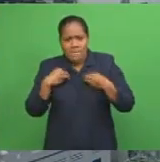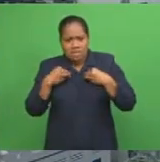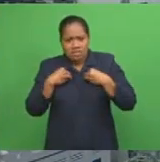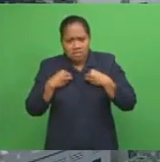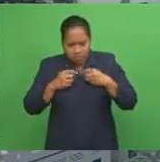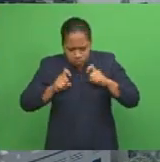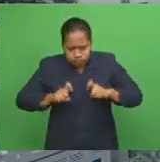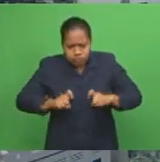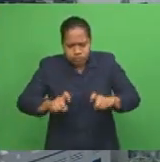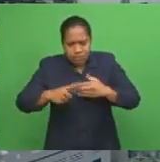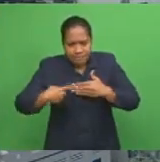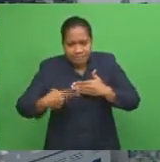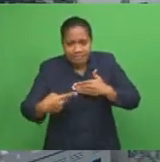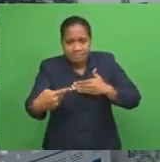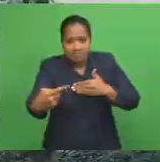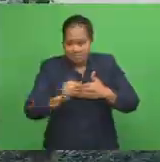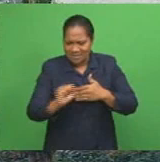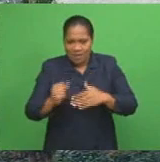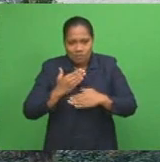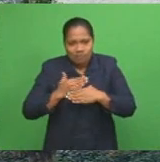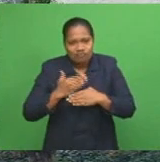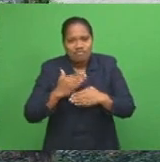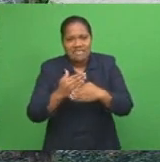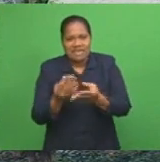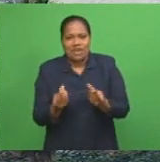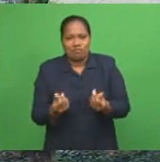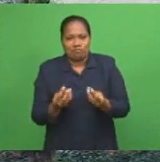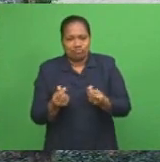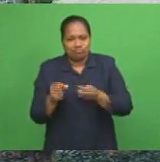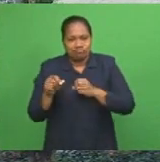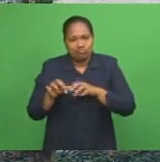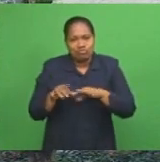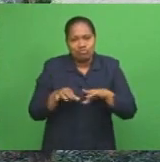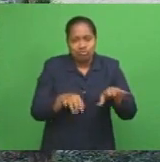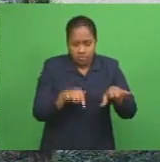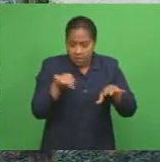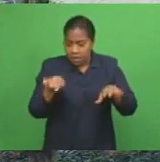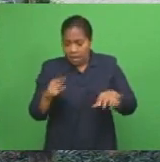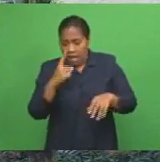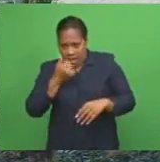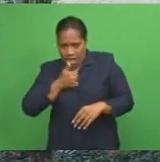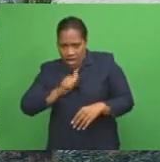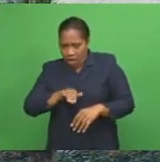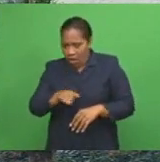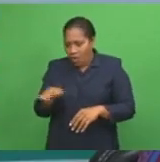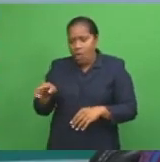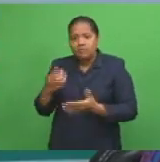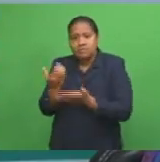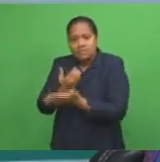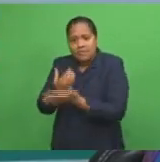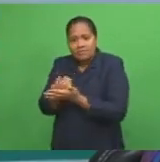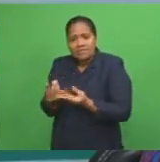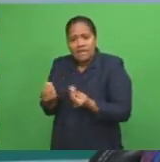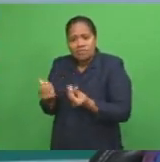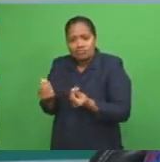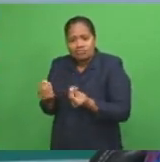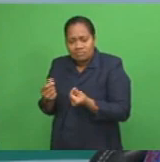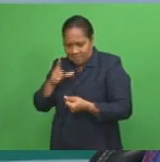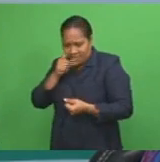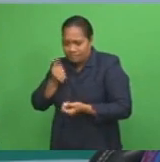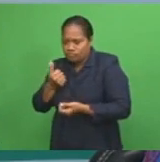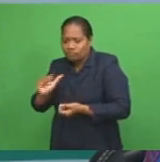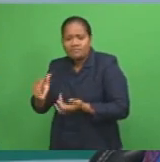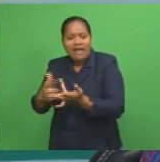their operations and cash flow. Because that's allowed them to save some cash, to be able to use that cash in